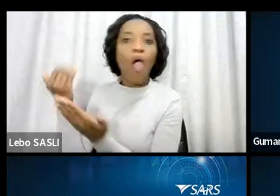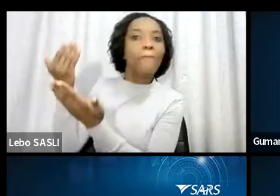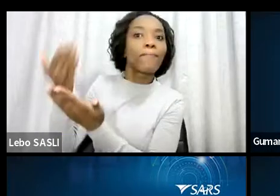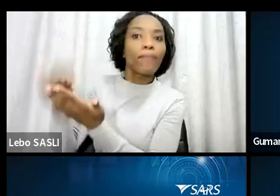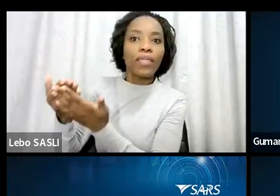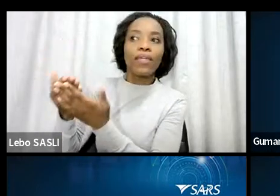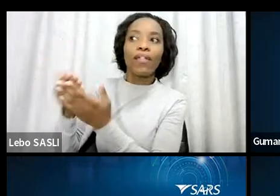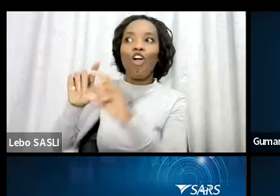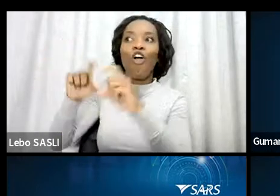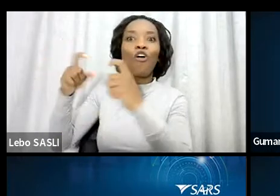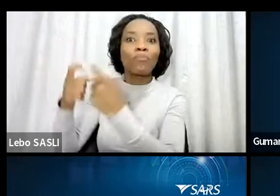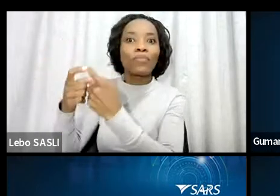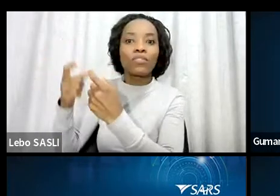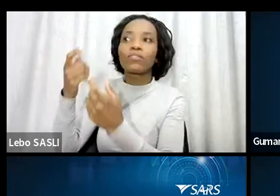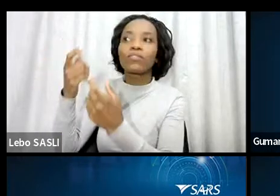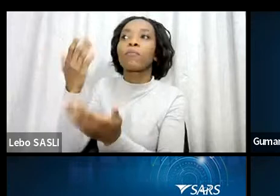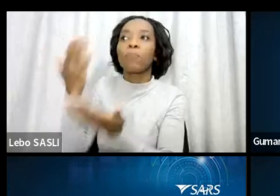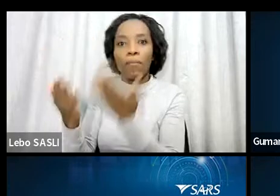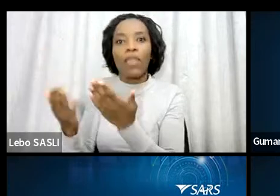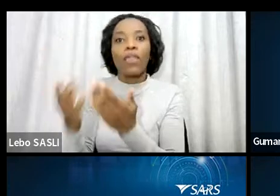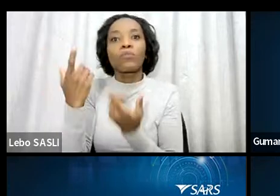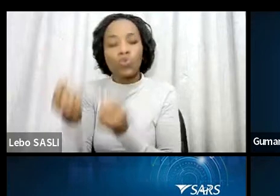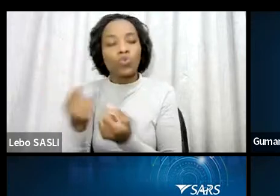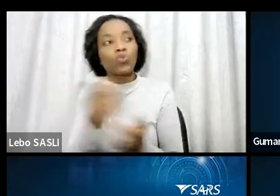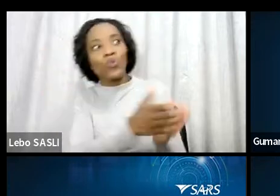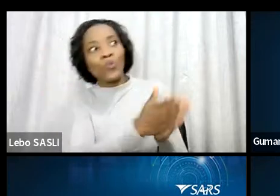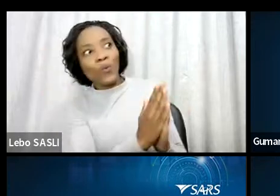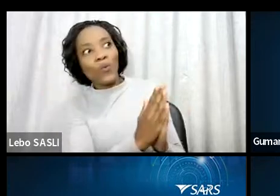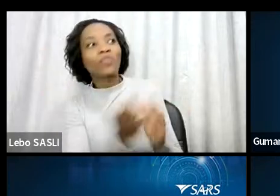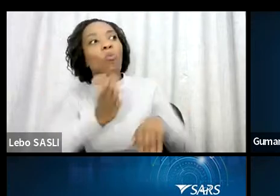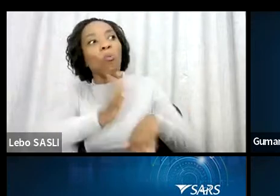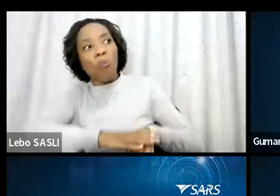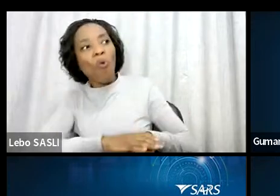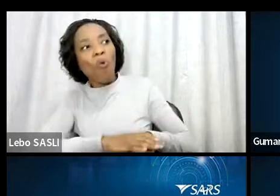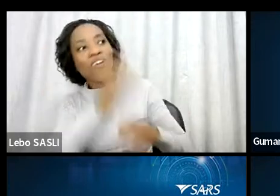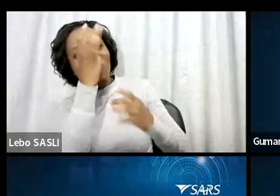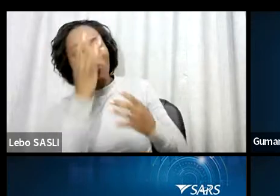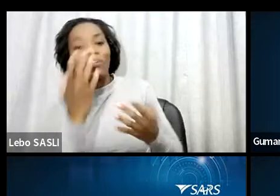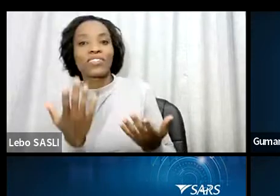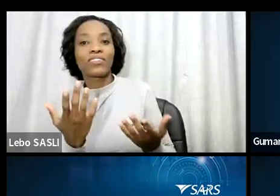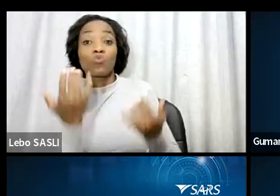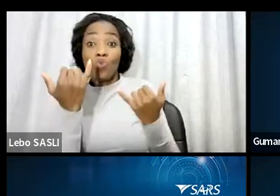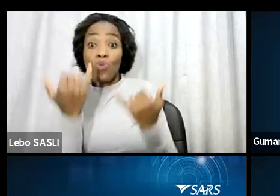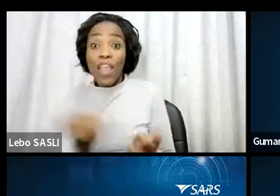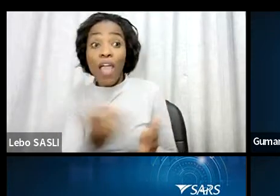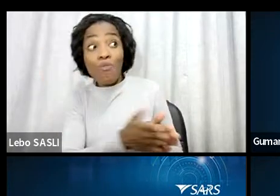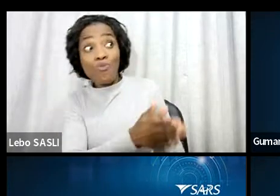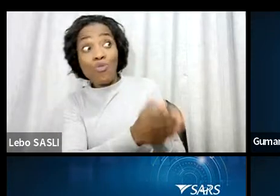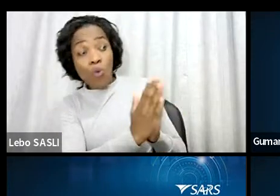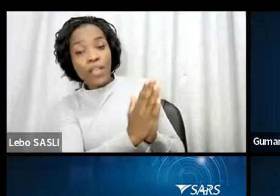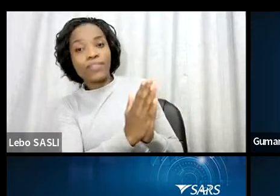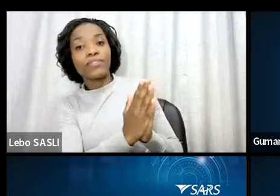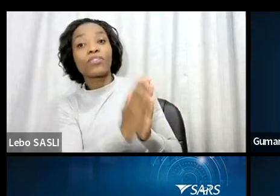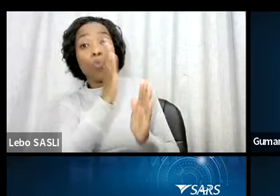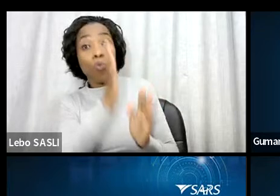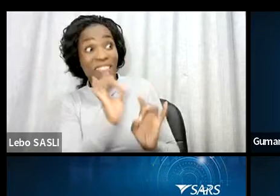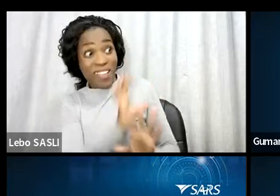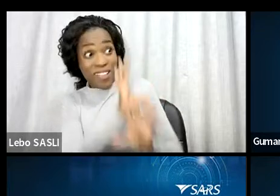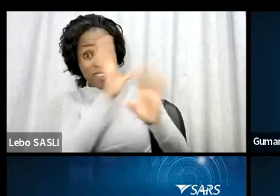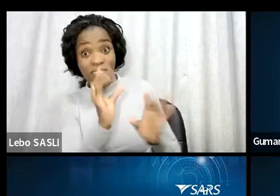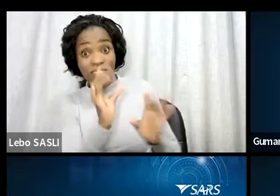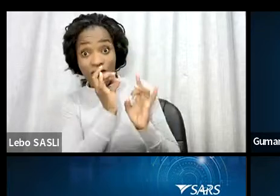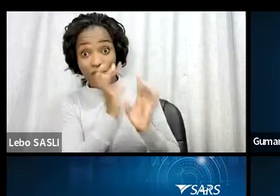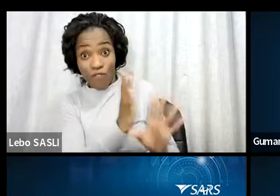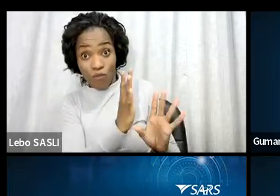request additional information from you, and in that request, they will be very clear